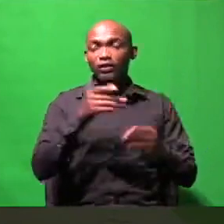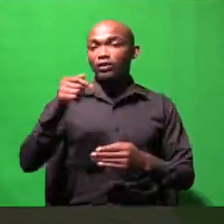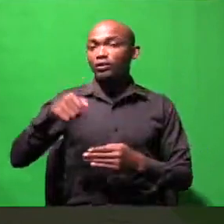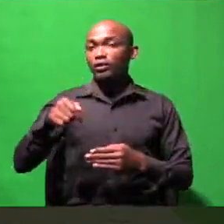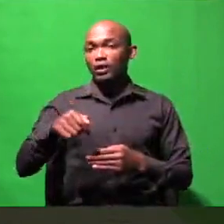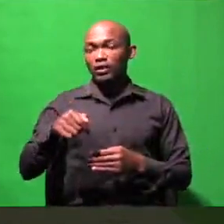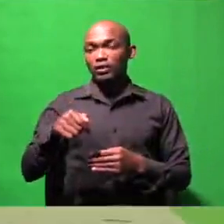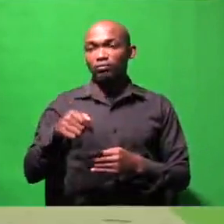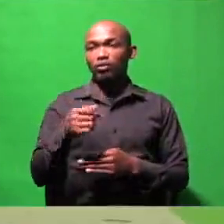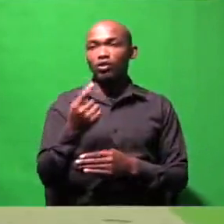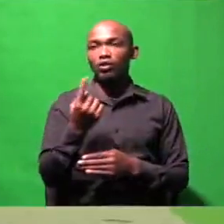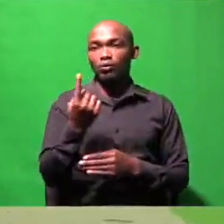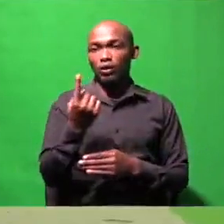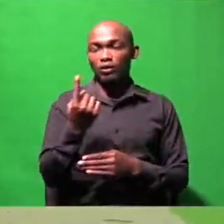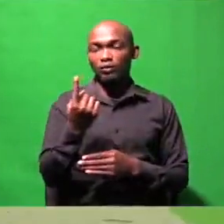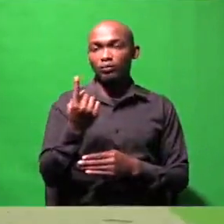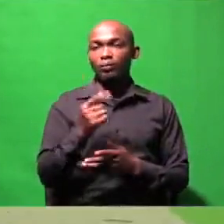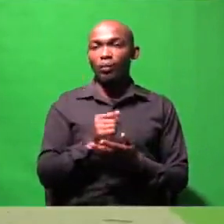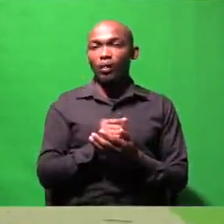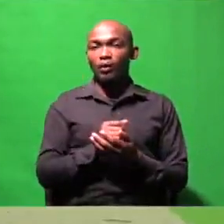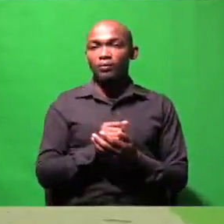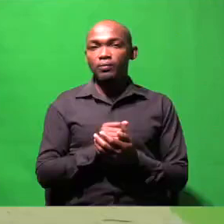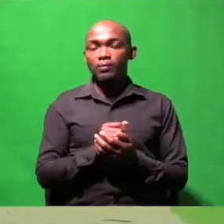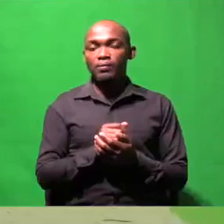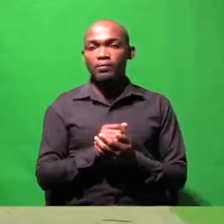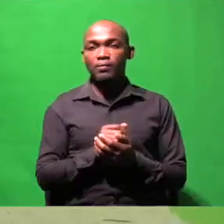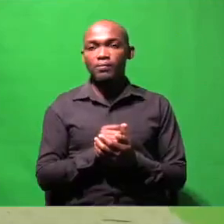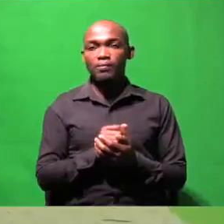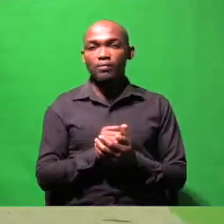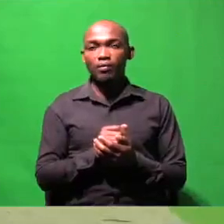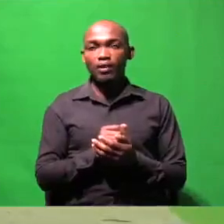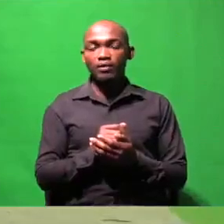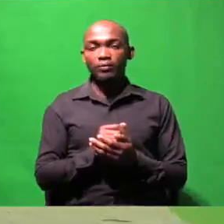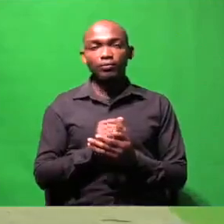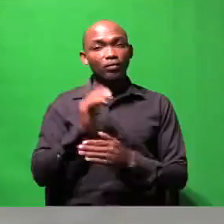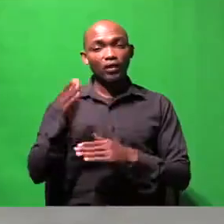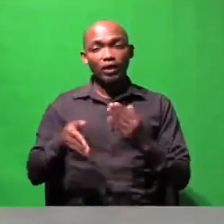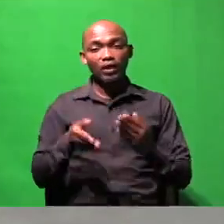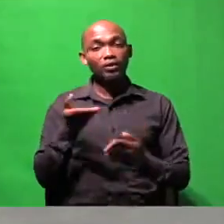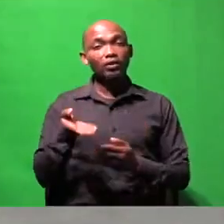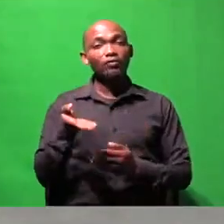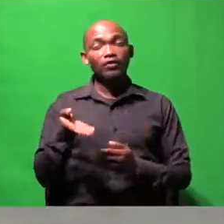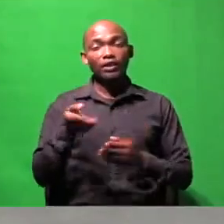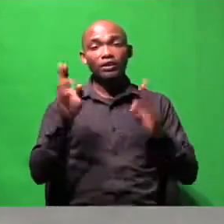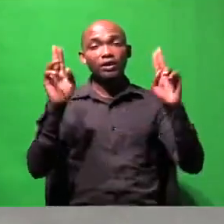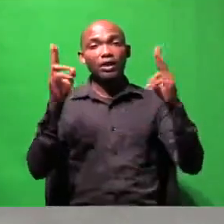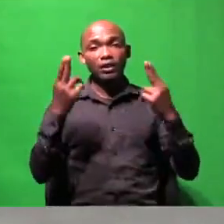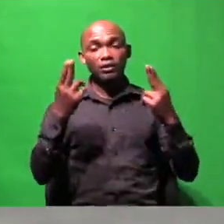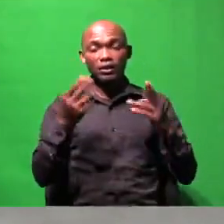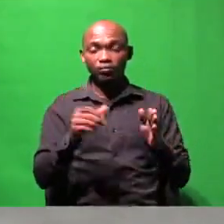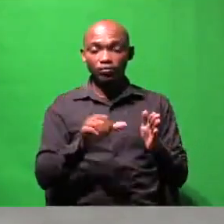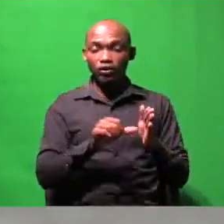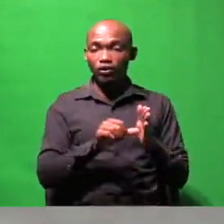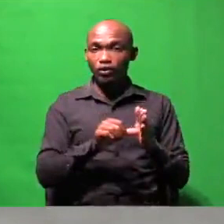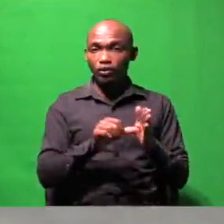objective, which is at the end of the lesson, students should